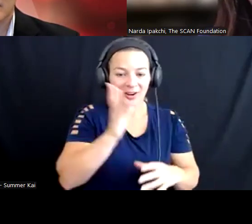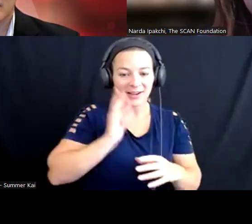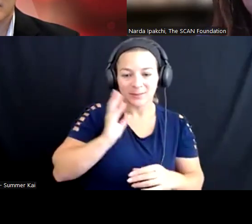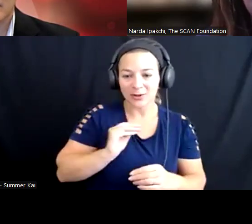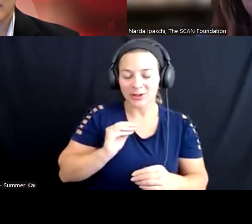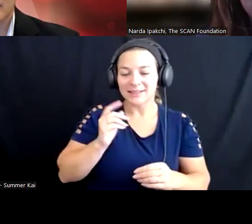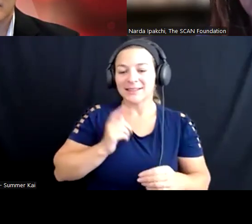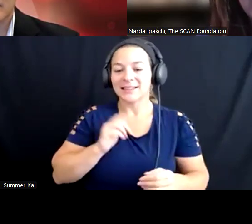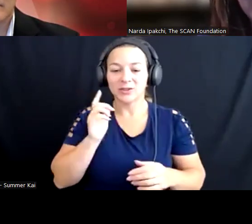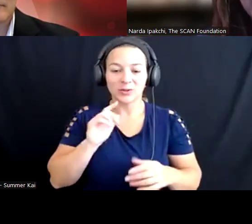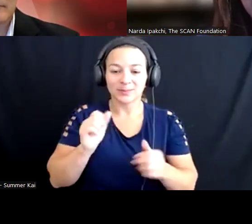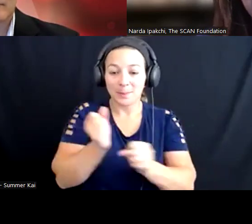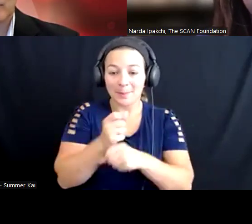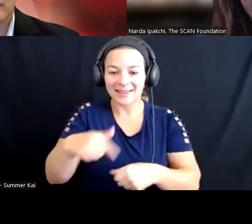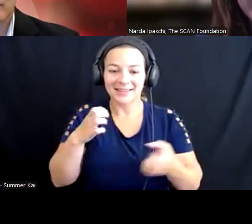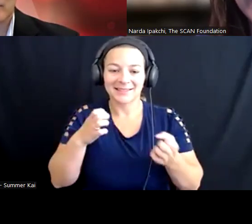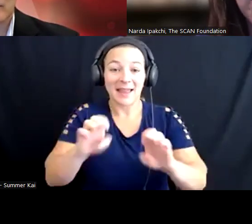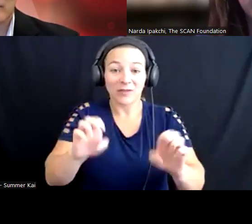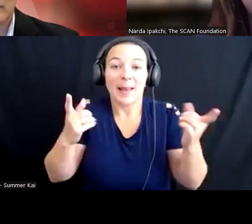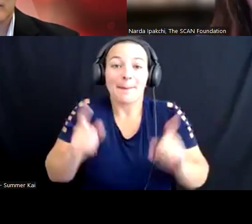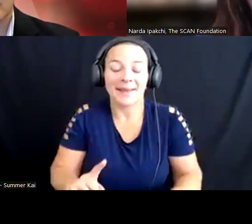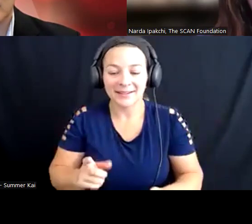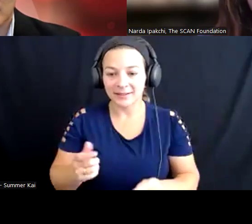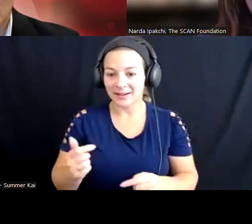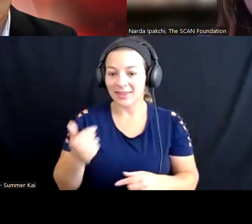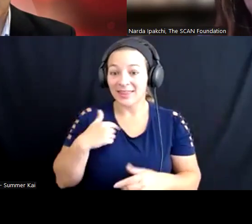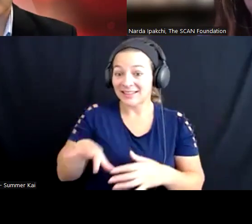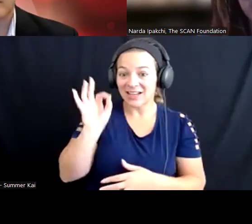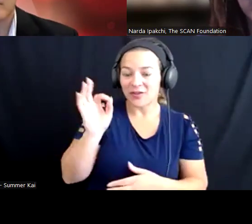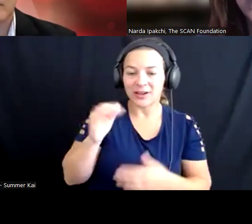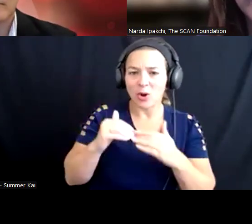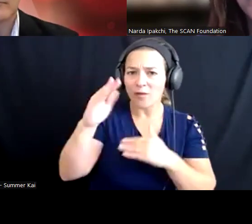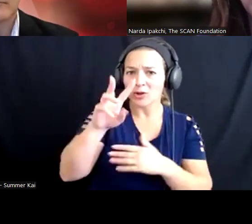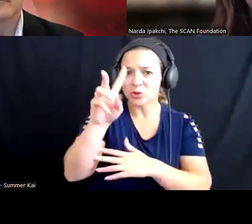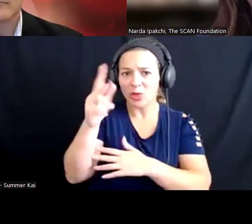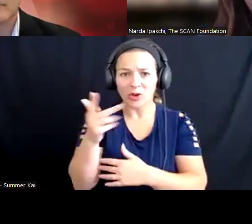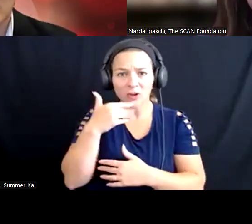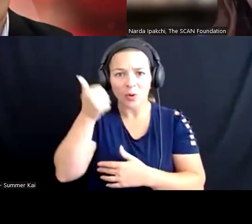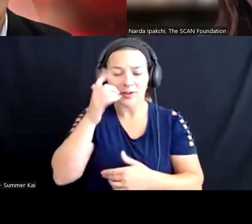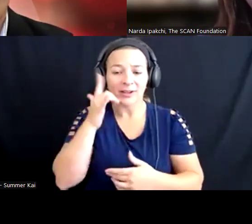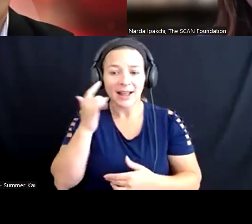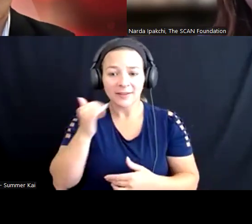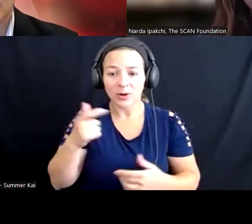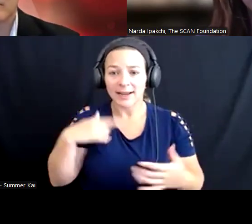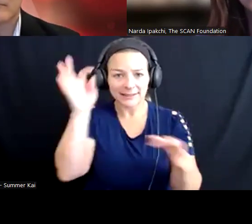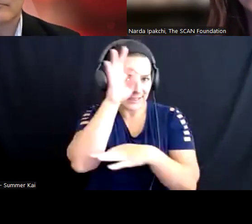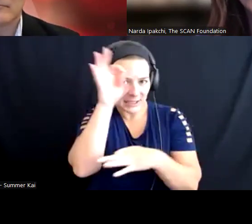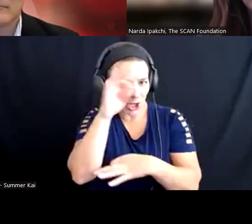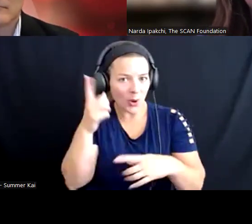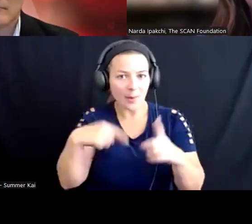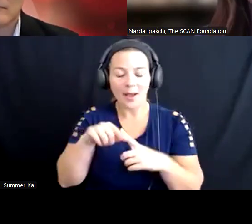effort really speaks to me. The findings that over 2/3 of older Californians polled were not aware that